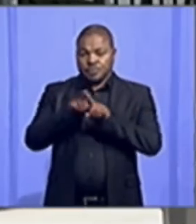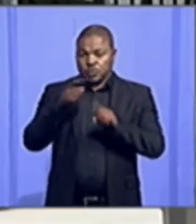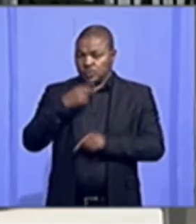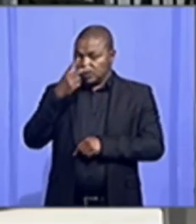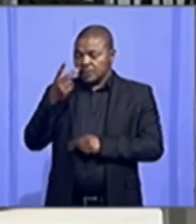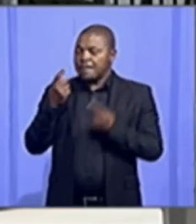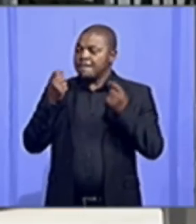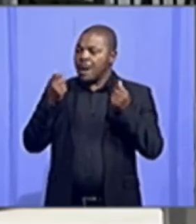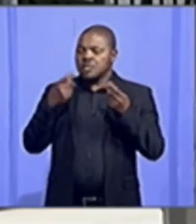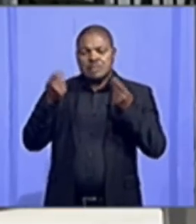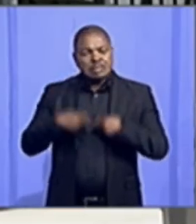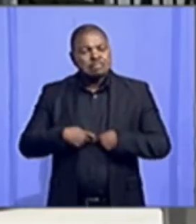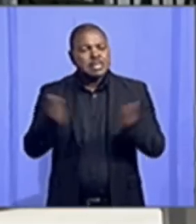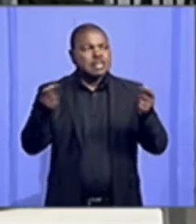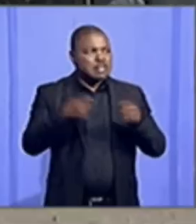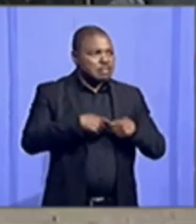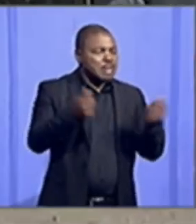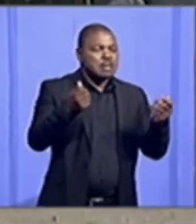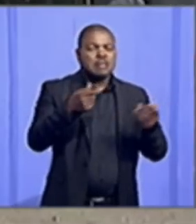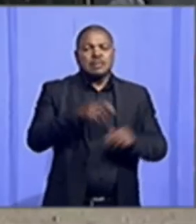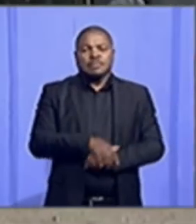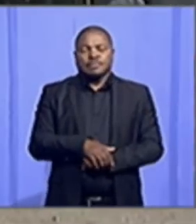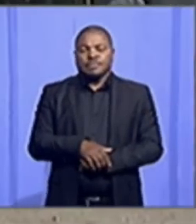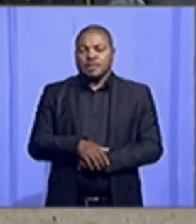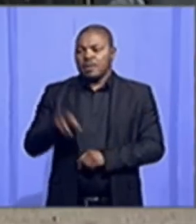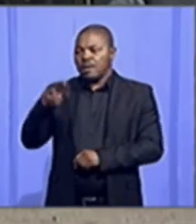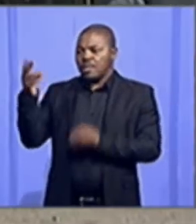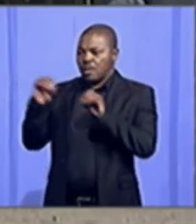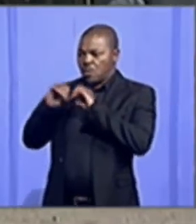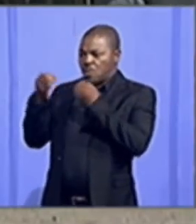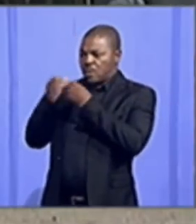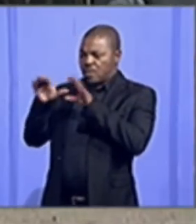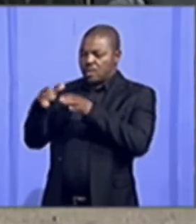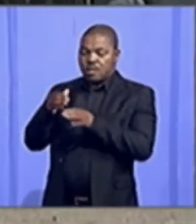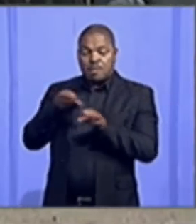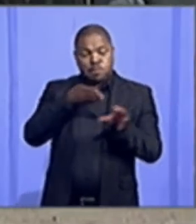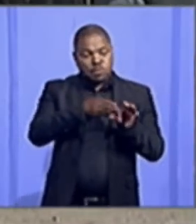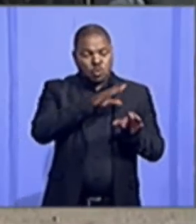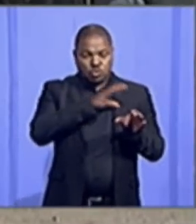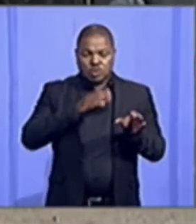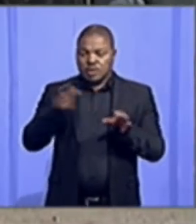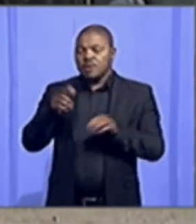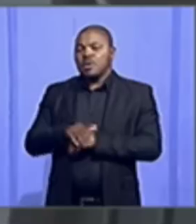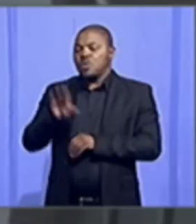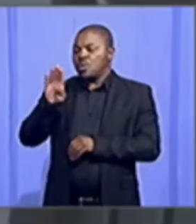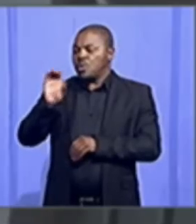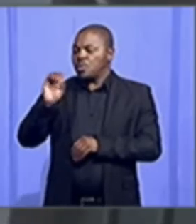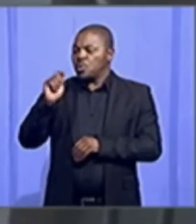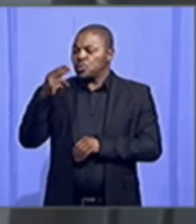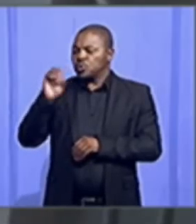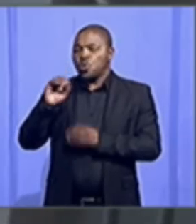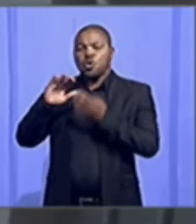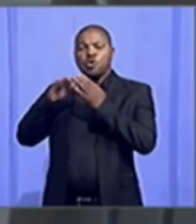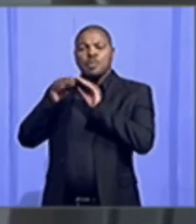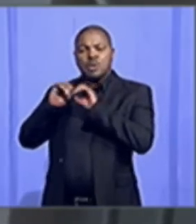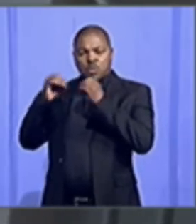money spent on the contractors. Lekoko le lengwe le leng karolo ya council Botho Community Movement lona le solofela gore